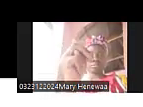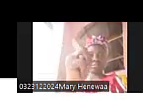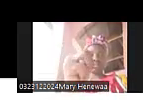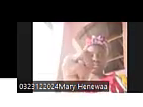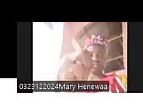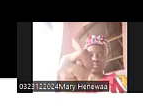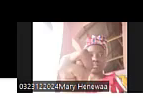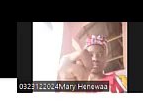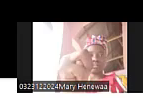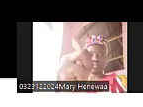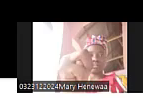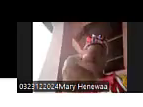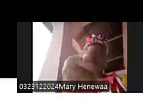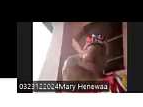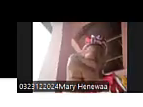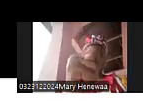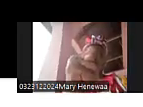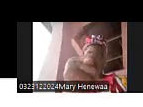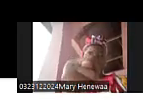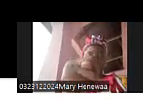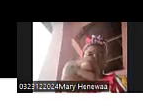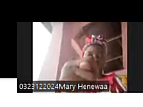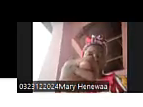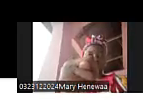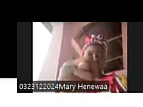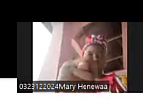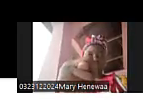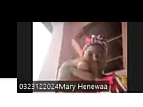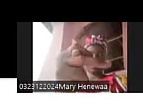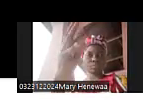Okay. So let's go back. M.